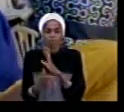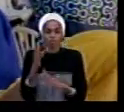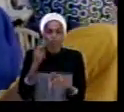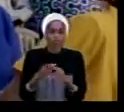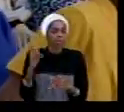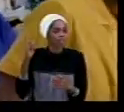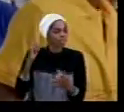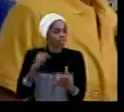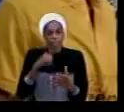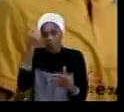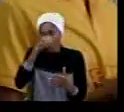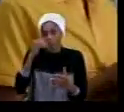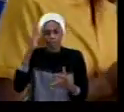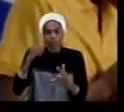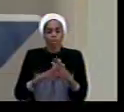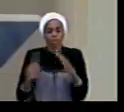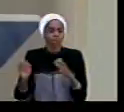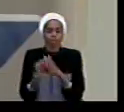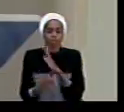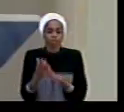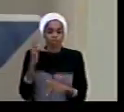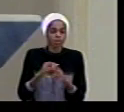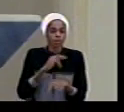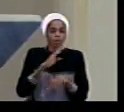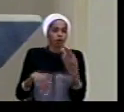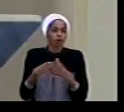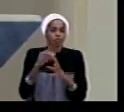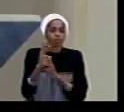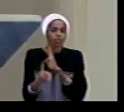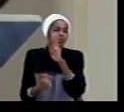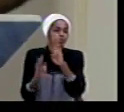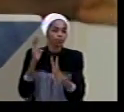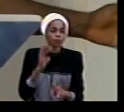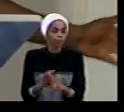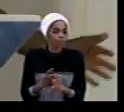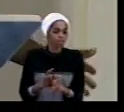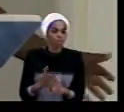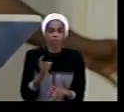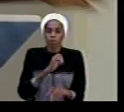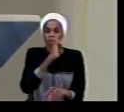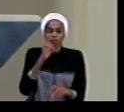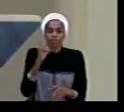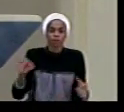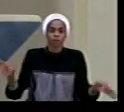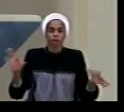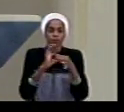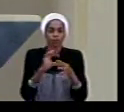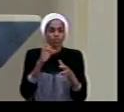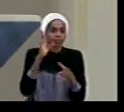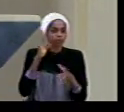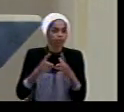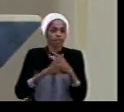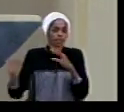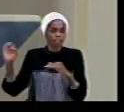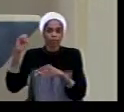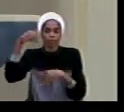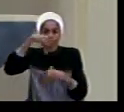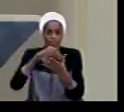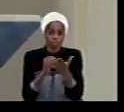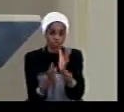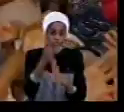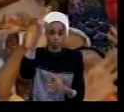will escape. All over the world, wherever you are connected, you are escaping tonight